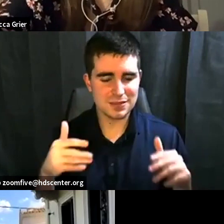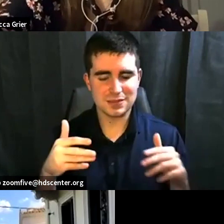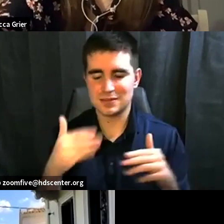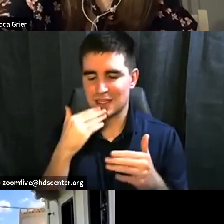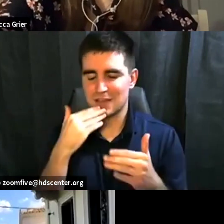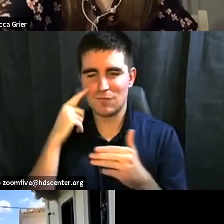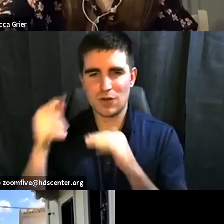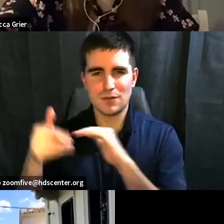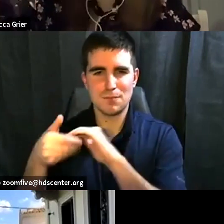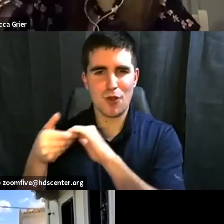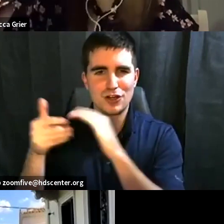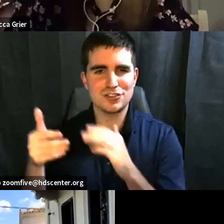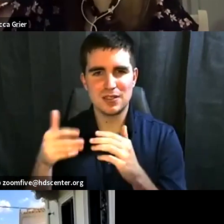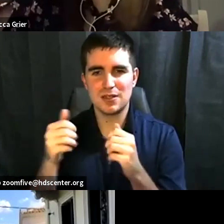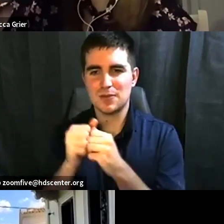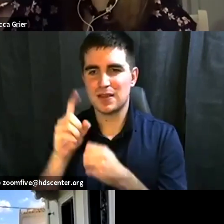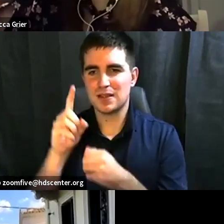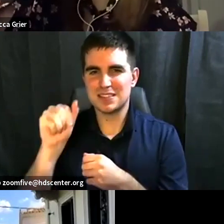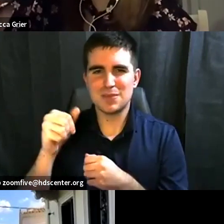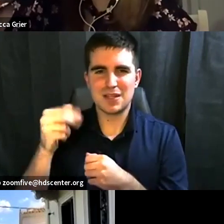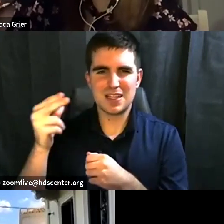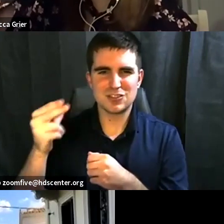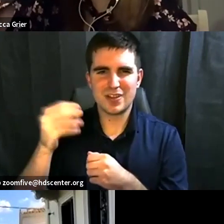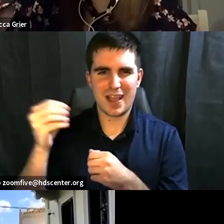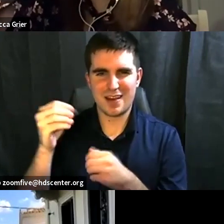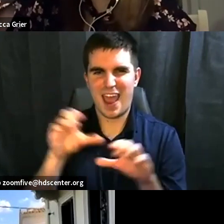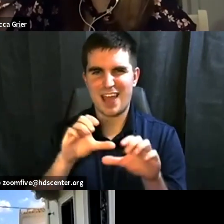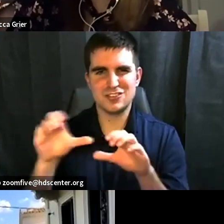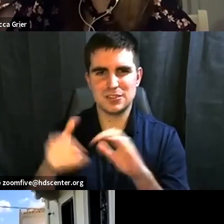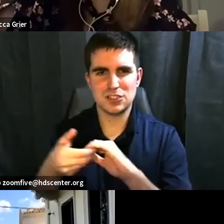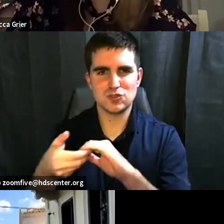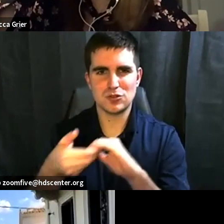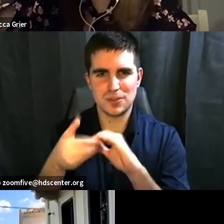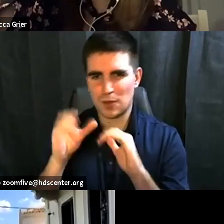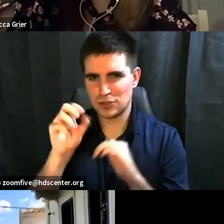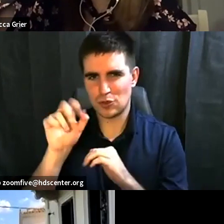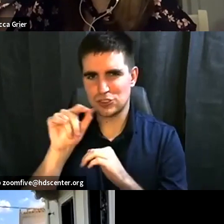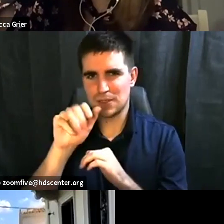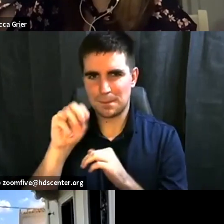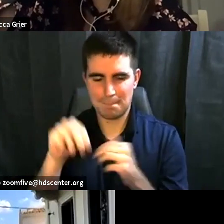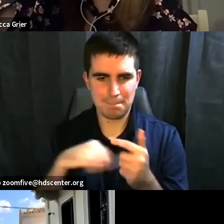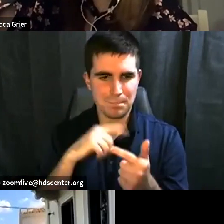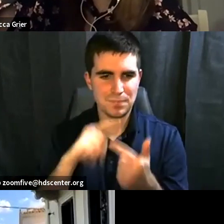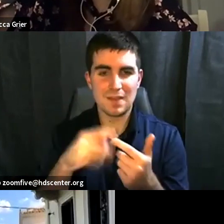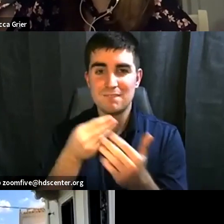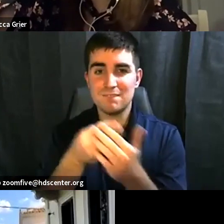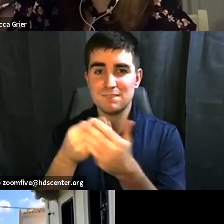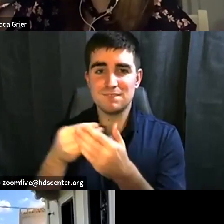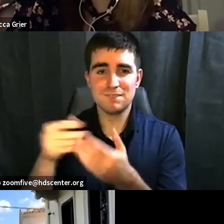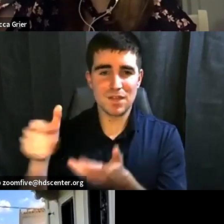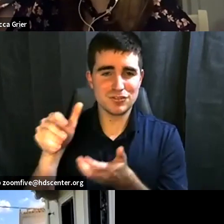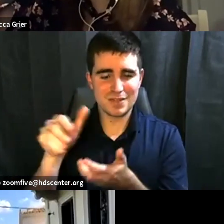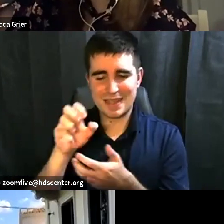with the Disability History and Action Consortium, and to our funders, the Edith L. Trees